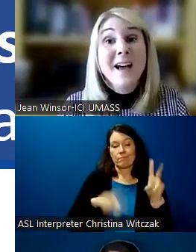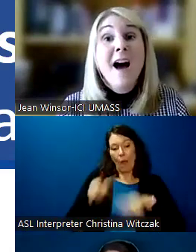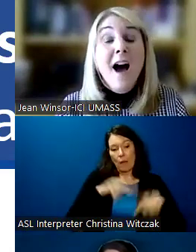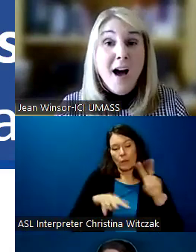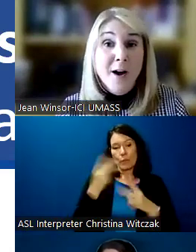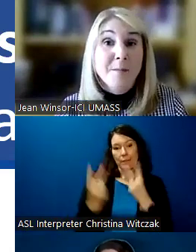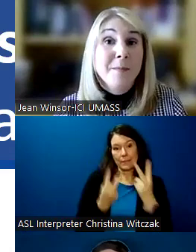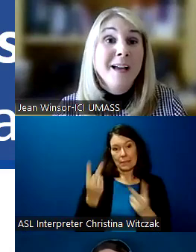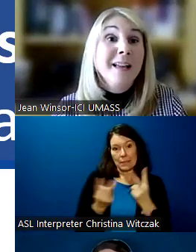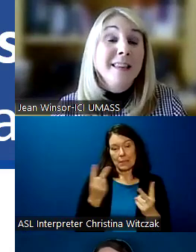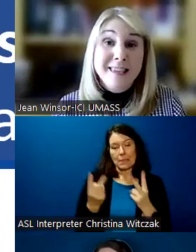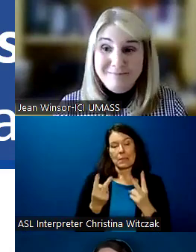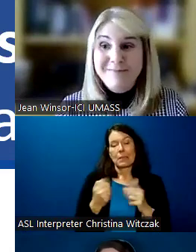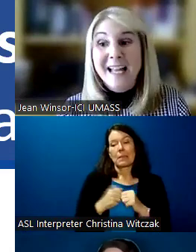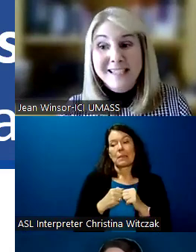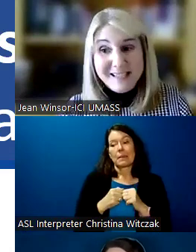visits. That